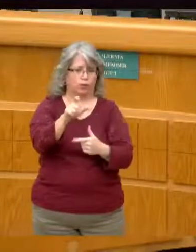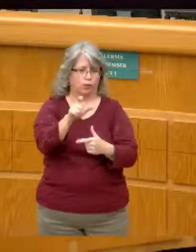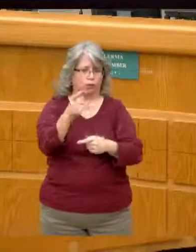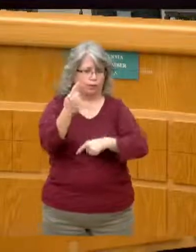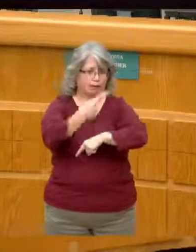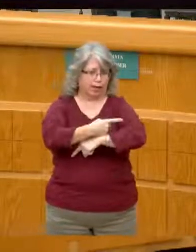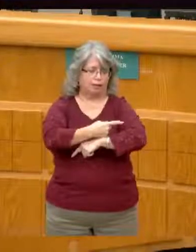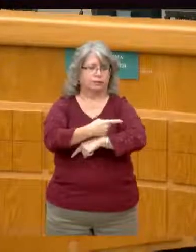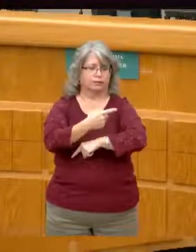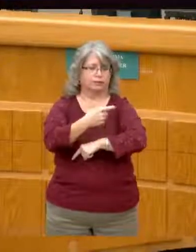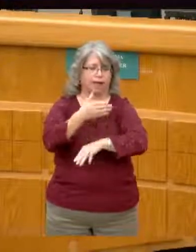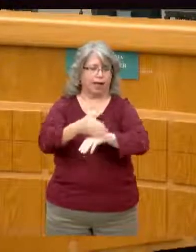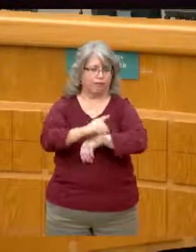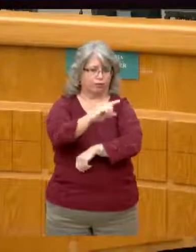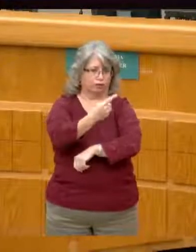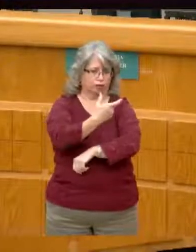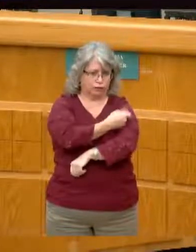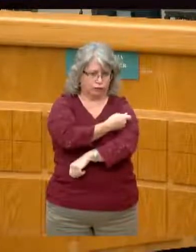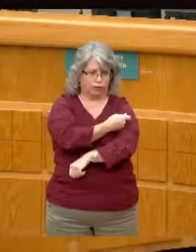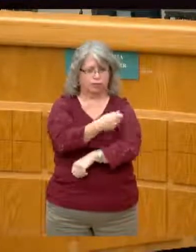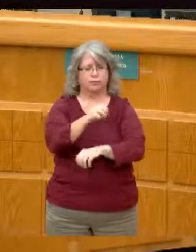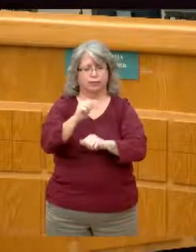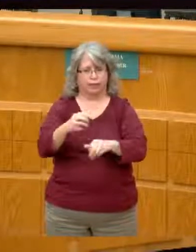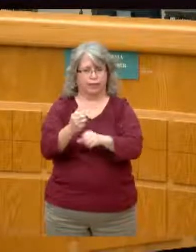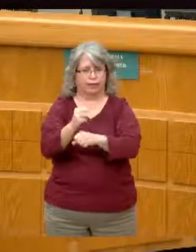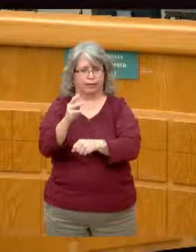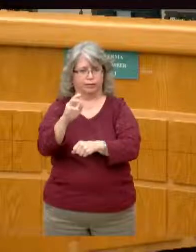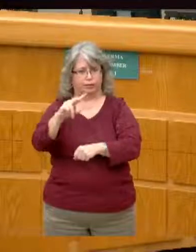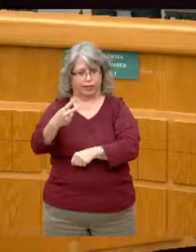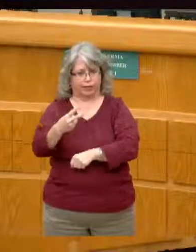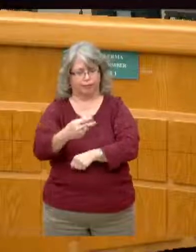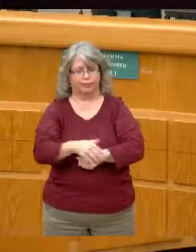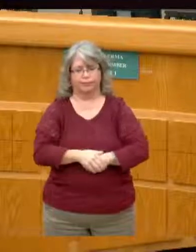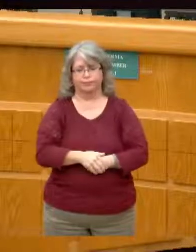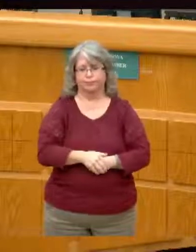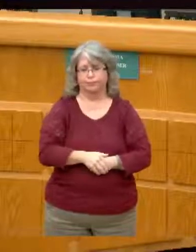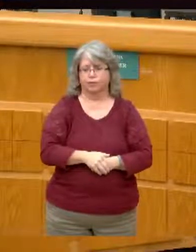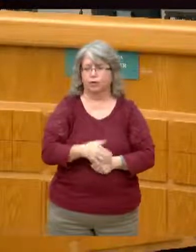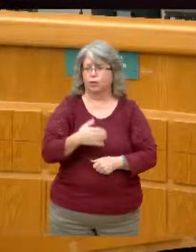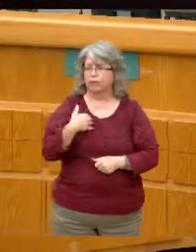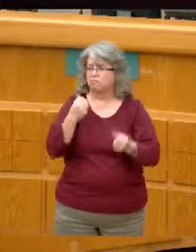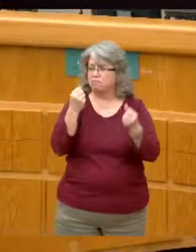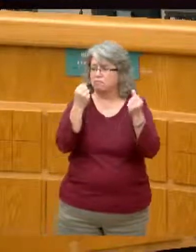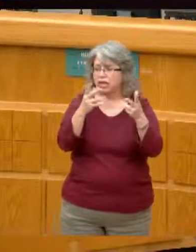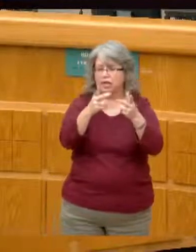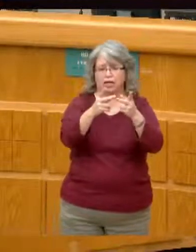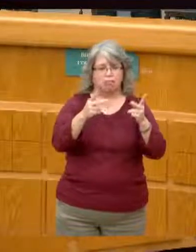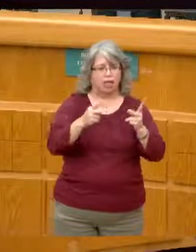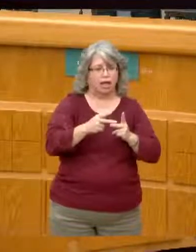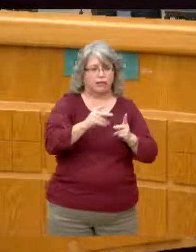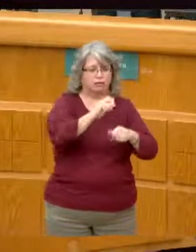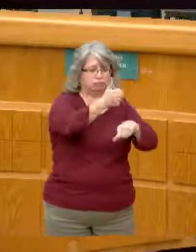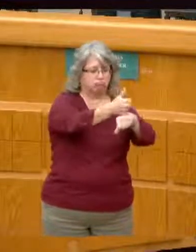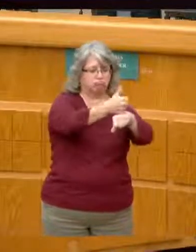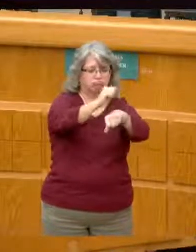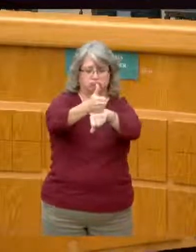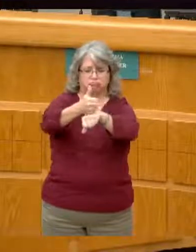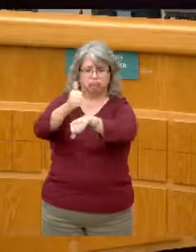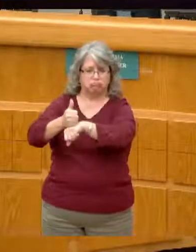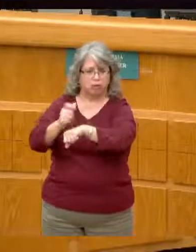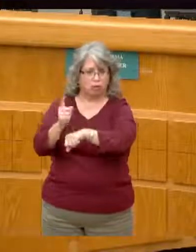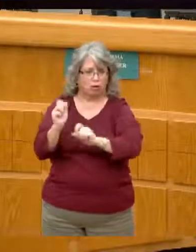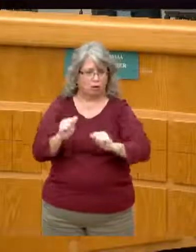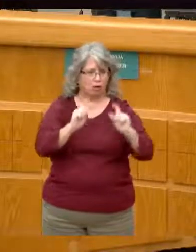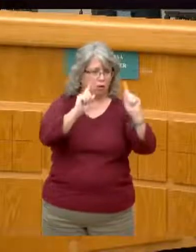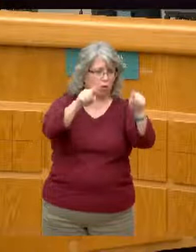So we do have multiple indoor COVID vaccination sites available for the community to utilize. We've gone over these before, but La Palmera Mall is